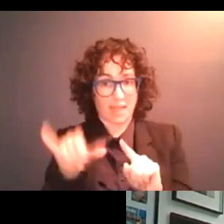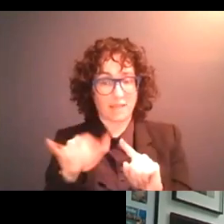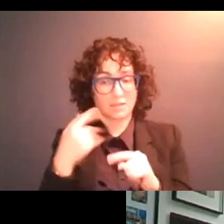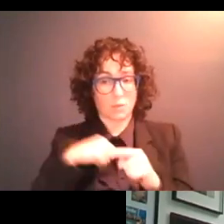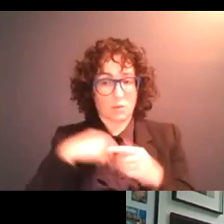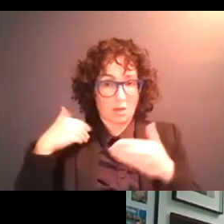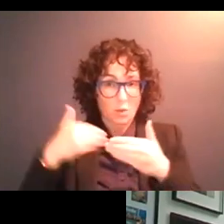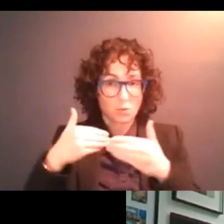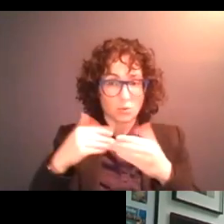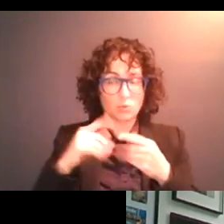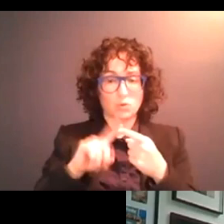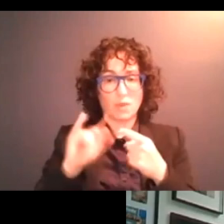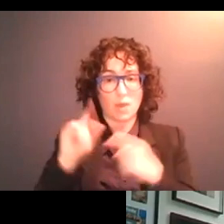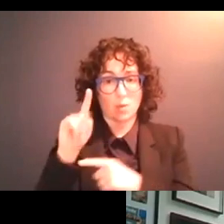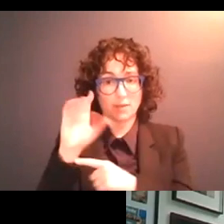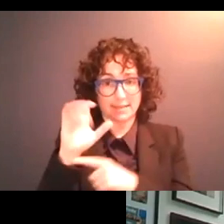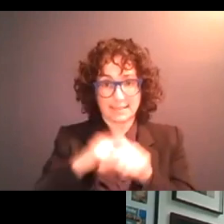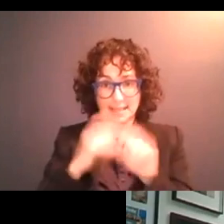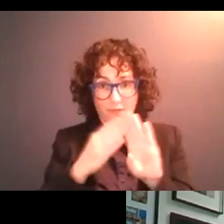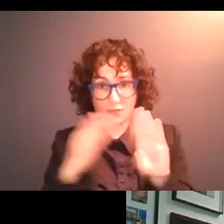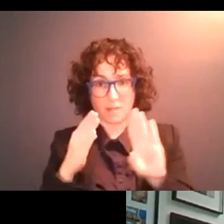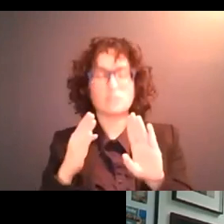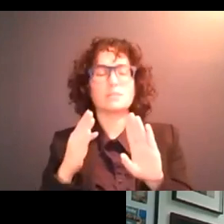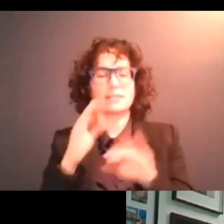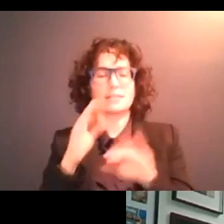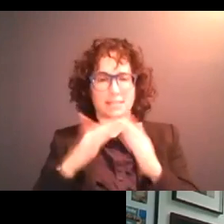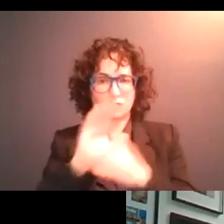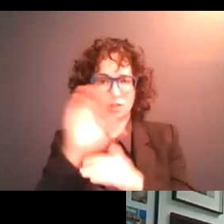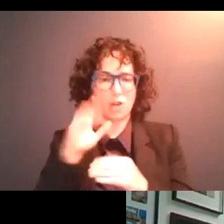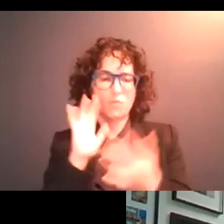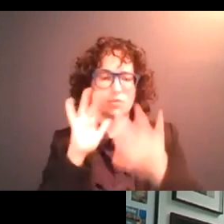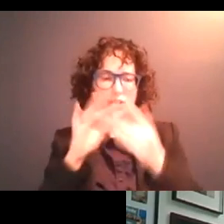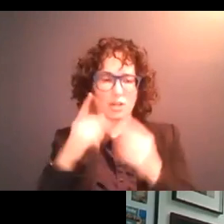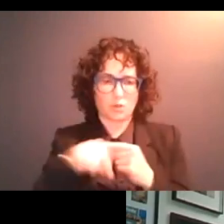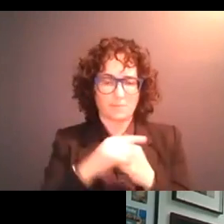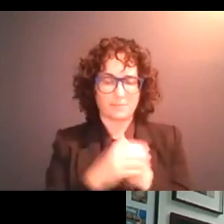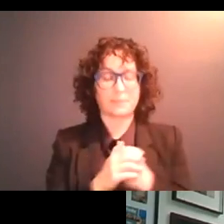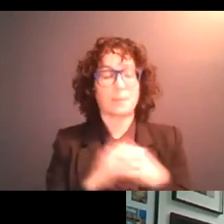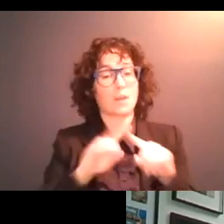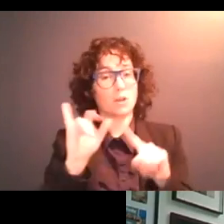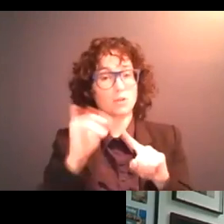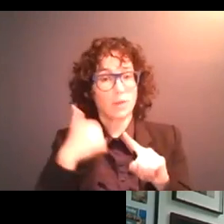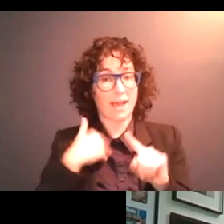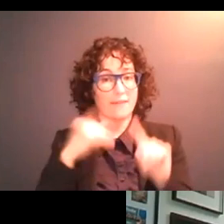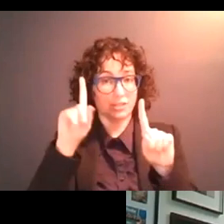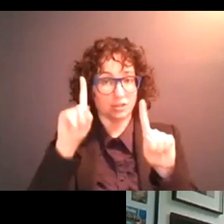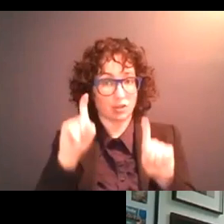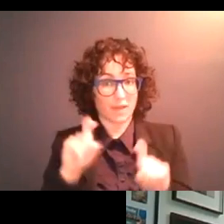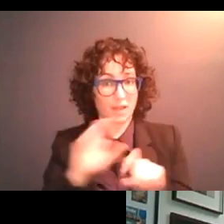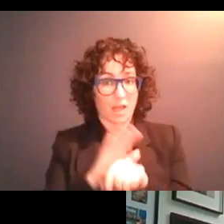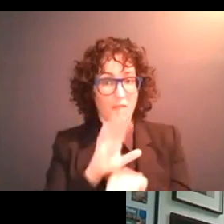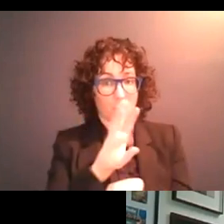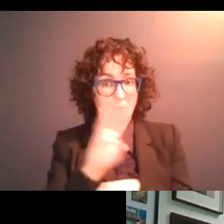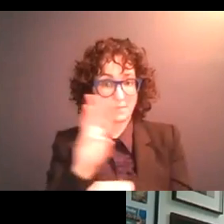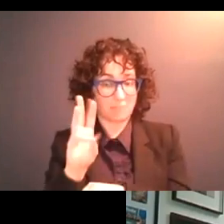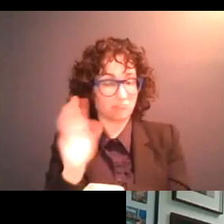closer to the 1C timeframe, you'll receive a reach out from the city of Chicago. That being said, there is a survey posted on our website that any employer